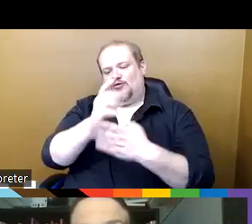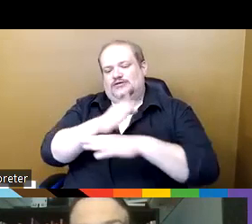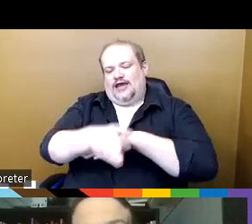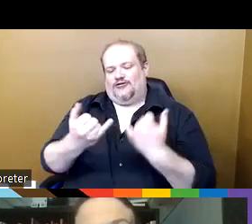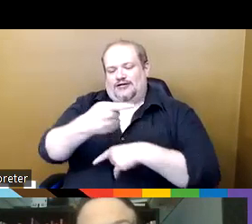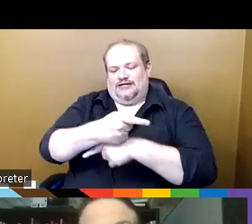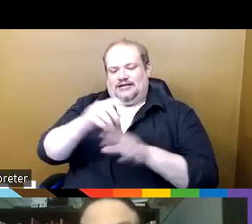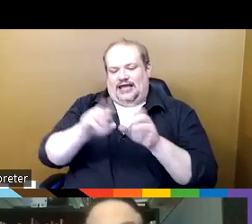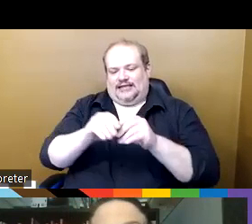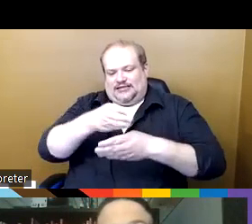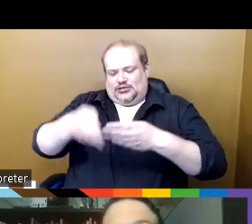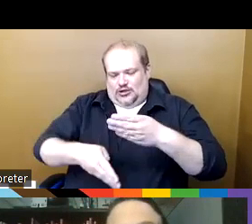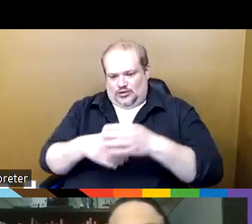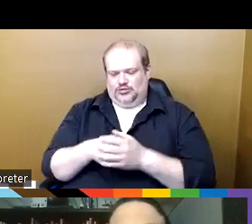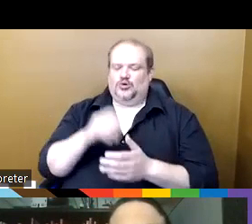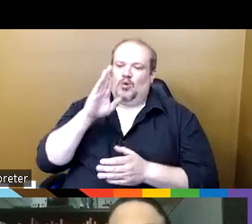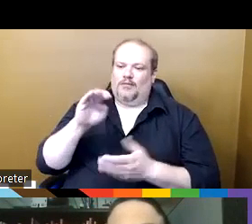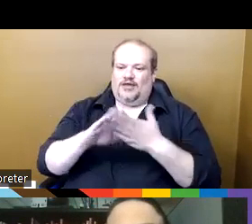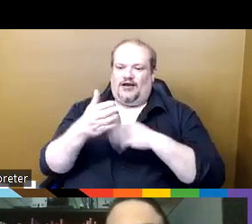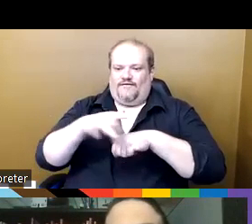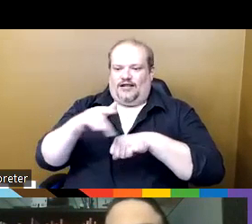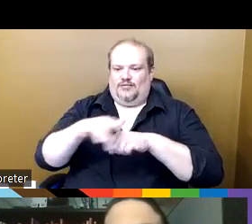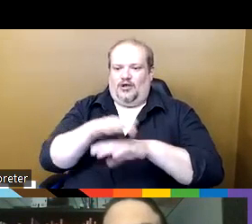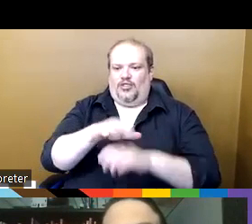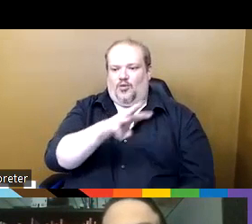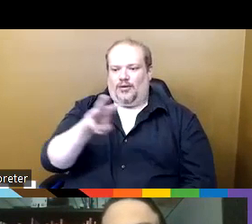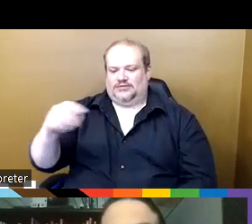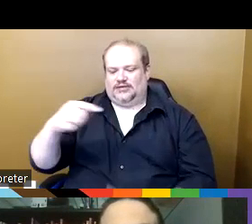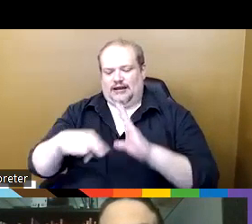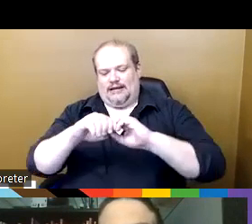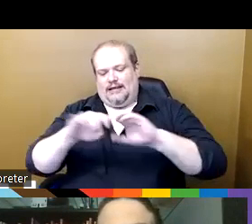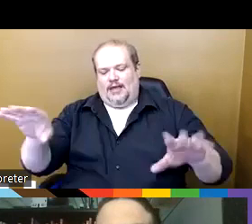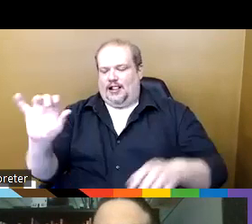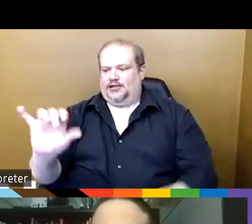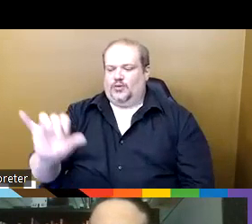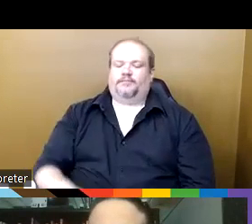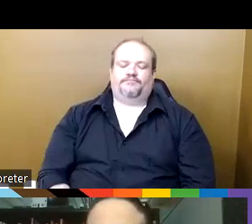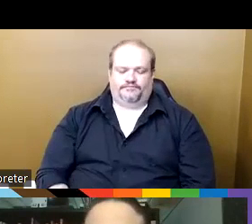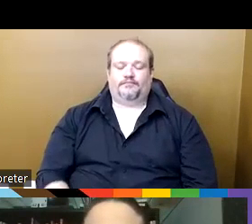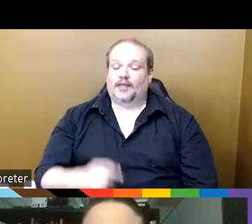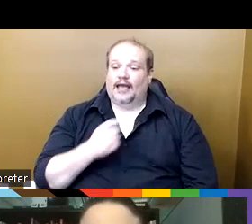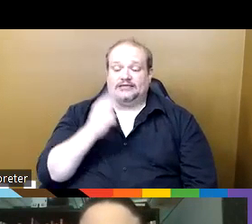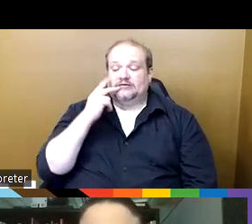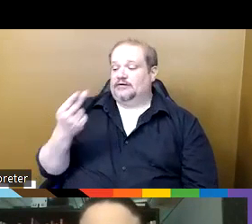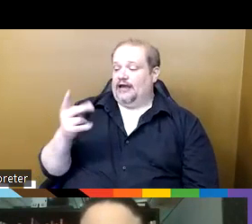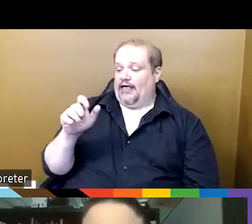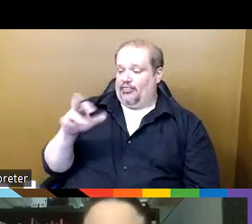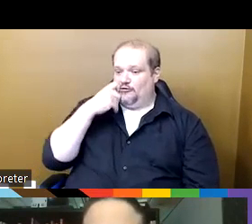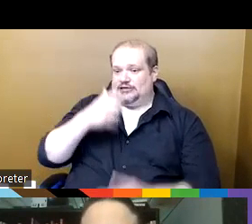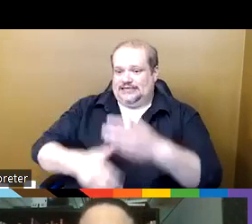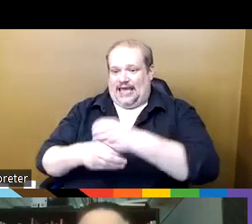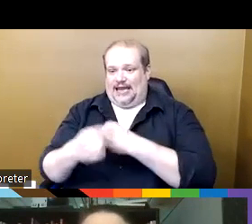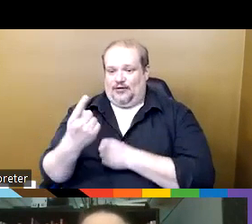will be available on the MHTTC website and will also be sent out via email. I see, Heather, you just added one in